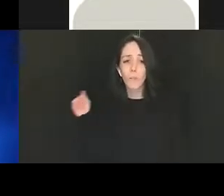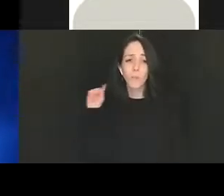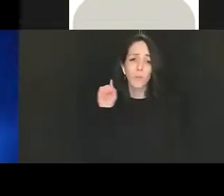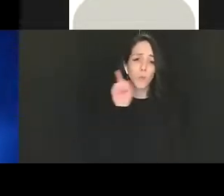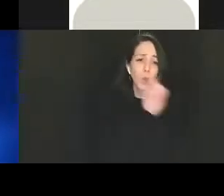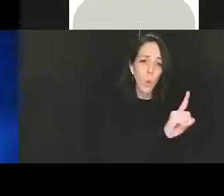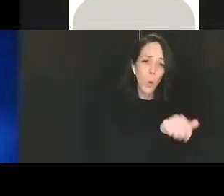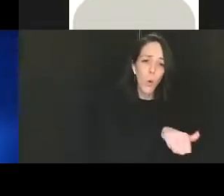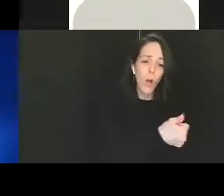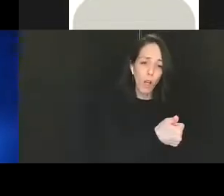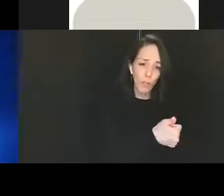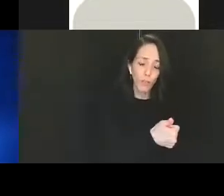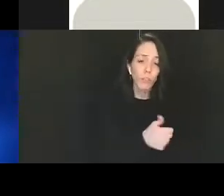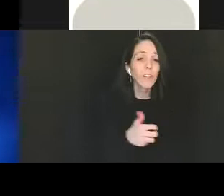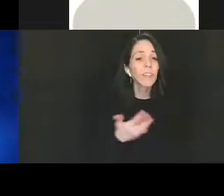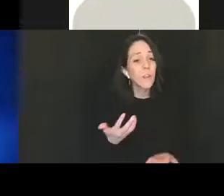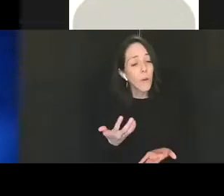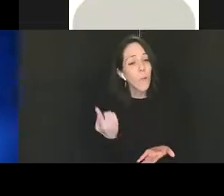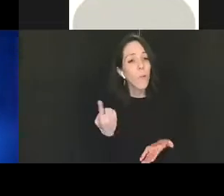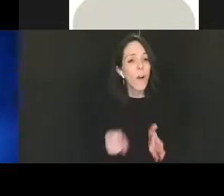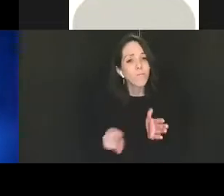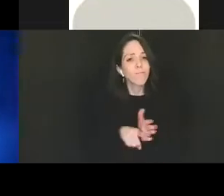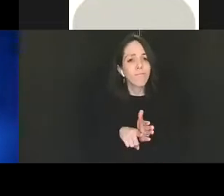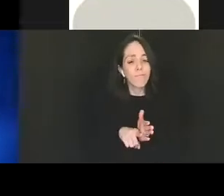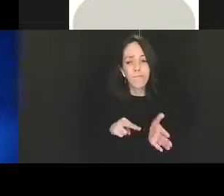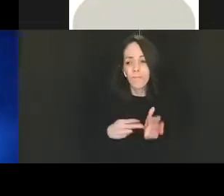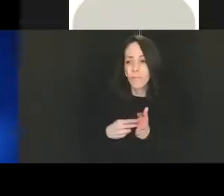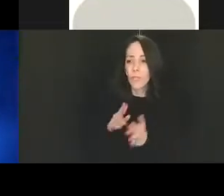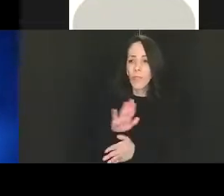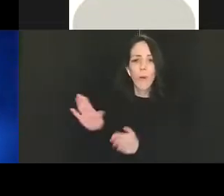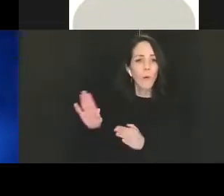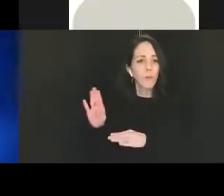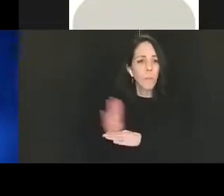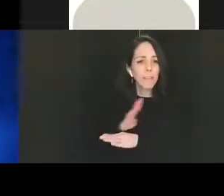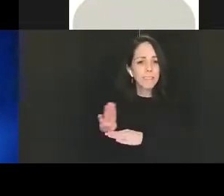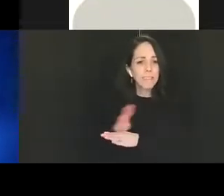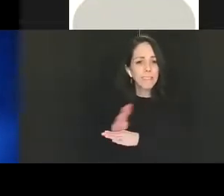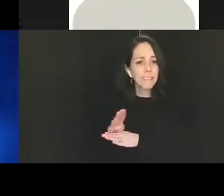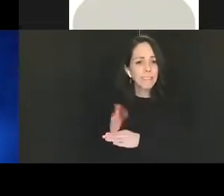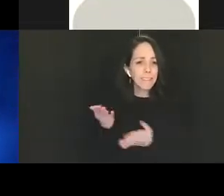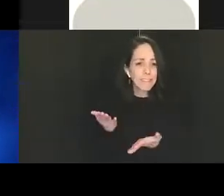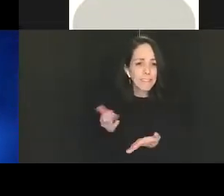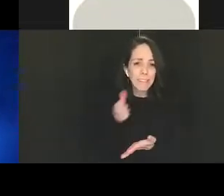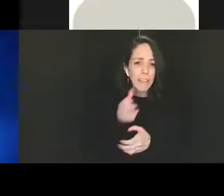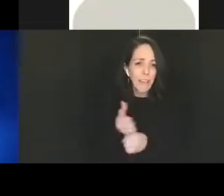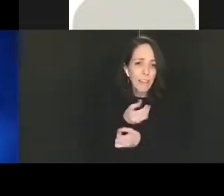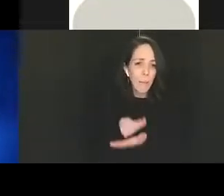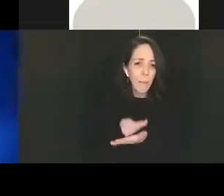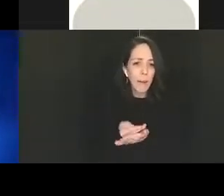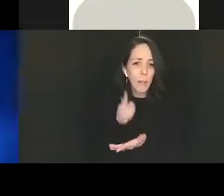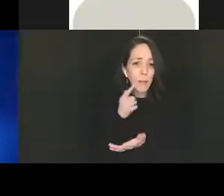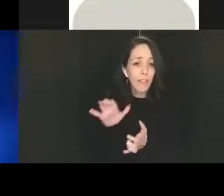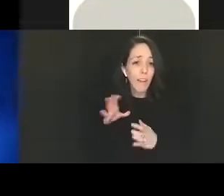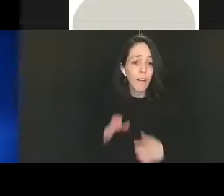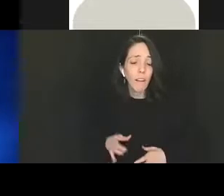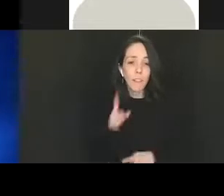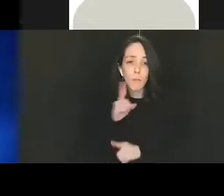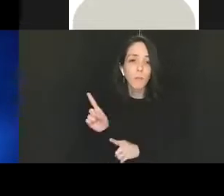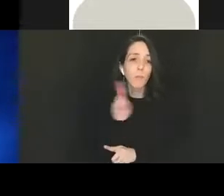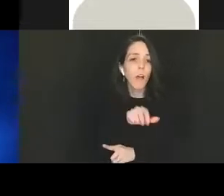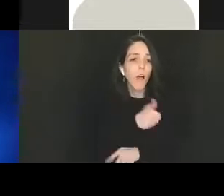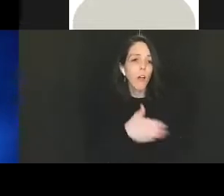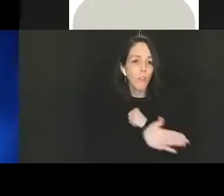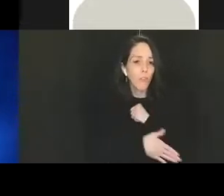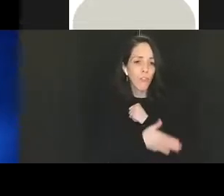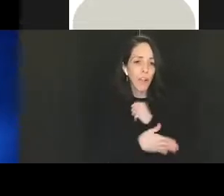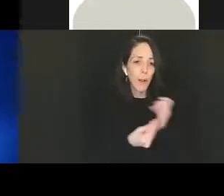the businesses were greatly hurt because their customers just went to the neighboring county and bought those products. So, you know, you look at that and say, well, I'm